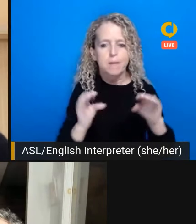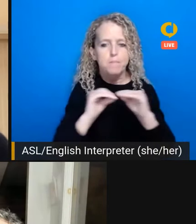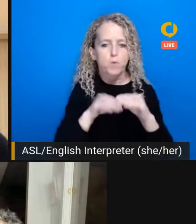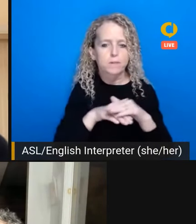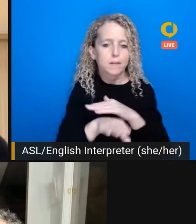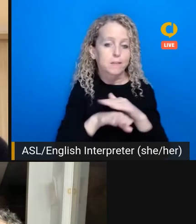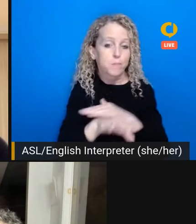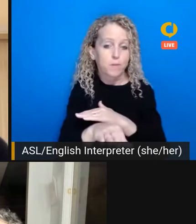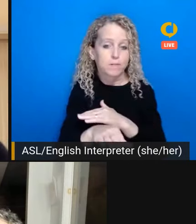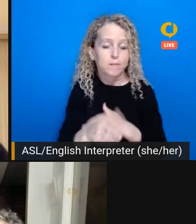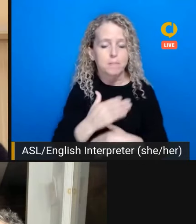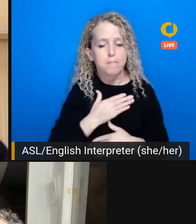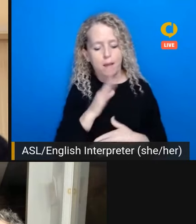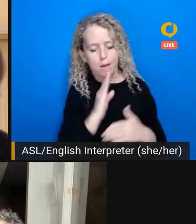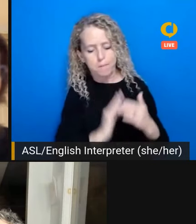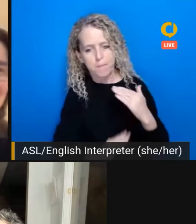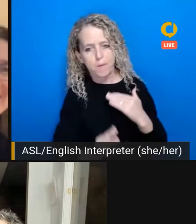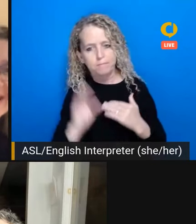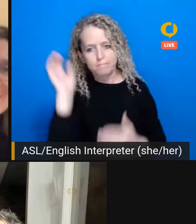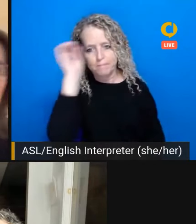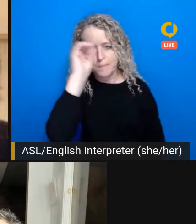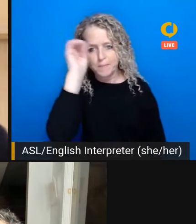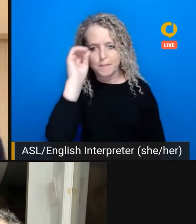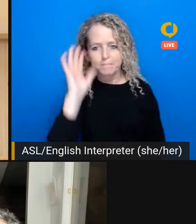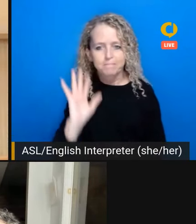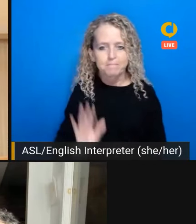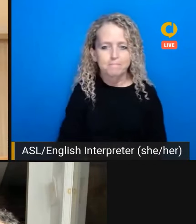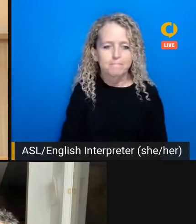it's really my humble opinion.